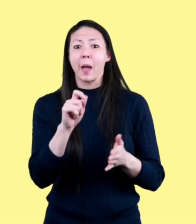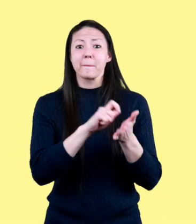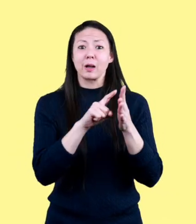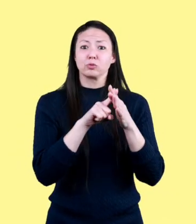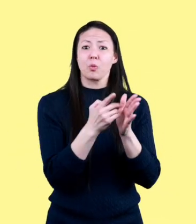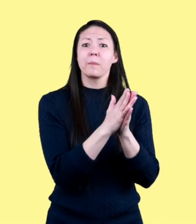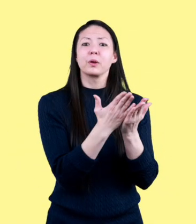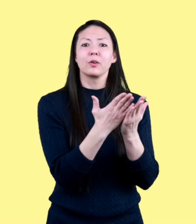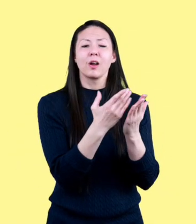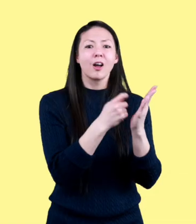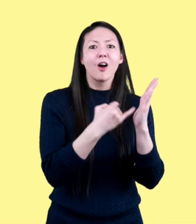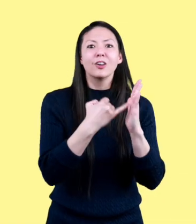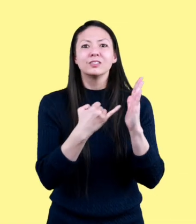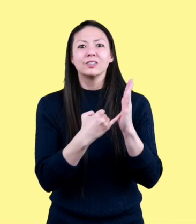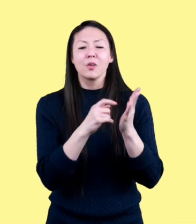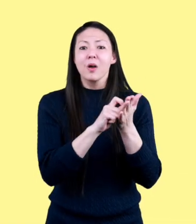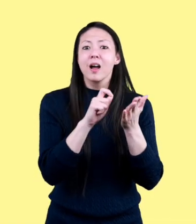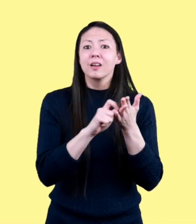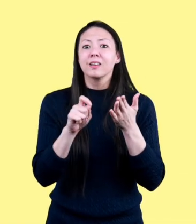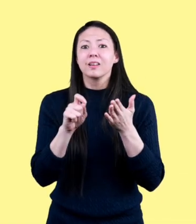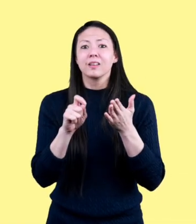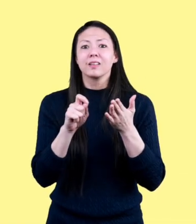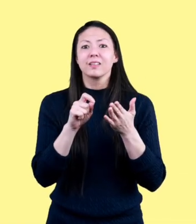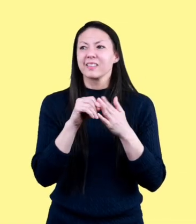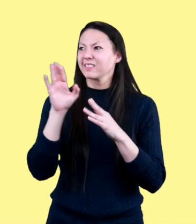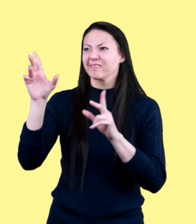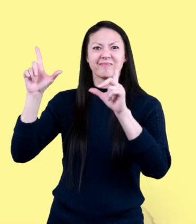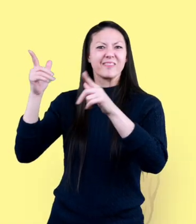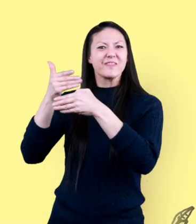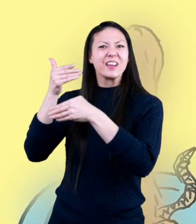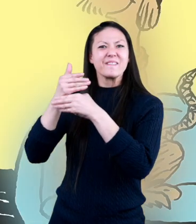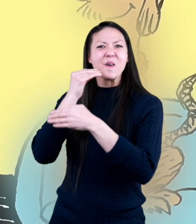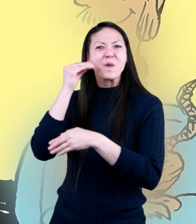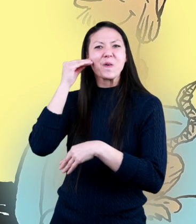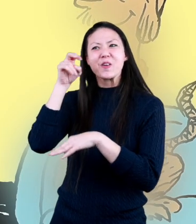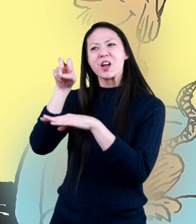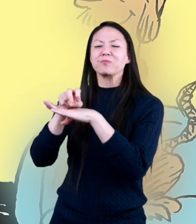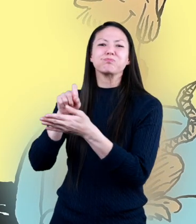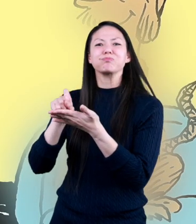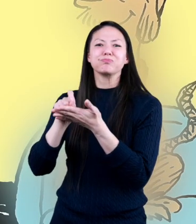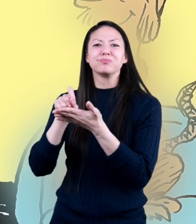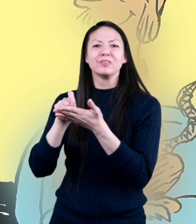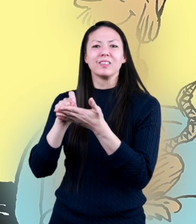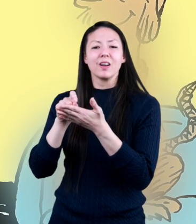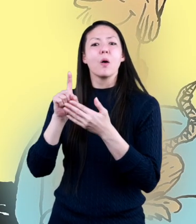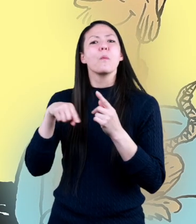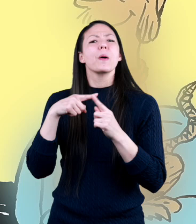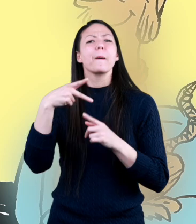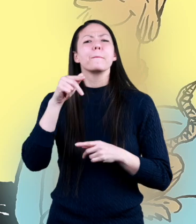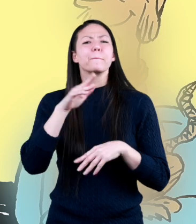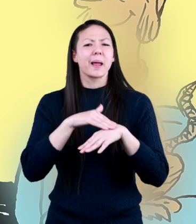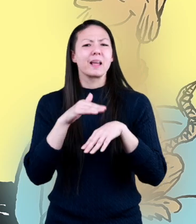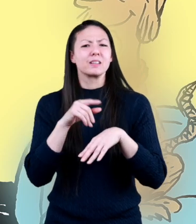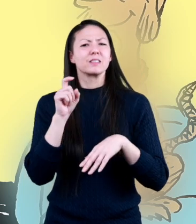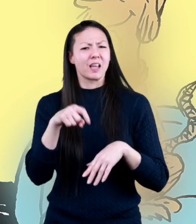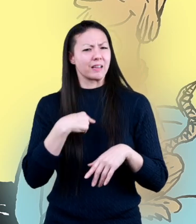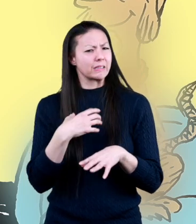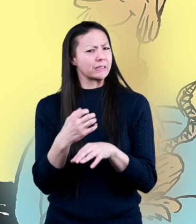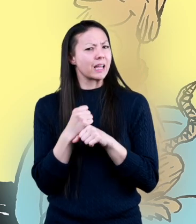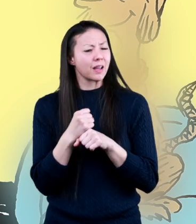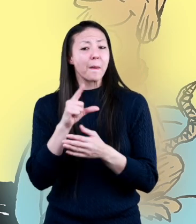manuscript and sketches were found by the author's widow in their home. The book was called What Pet Should I